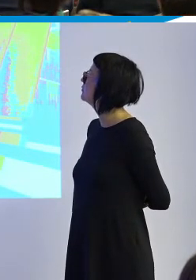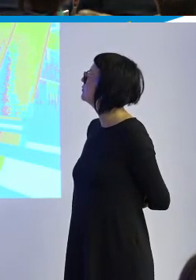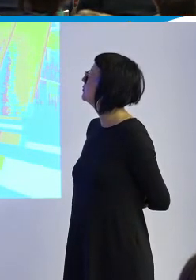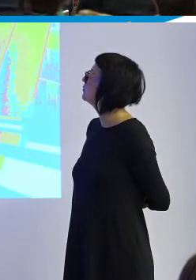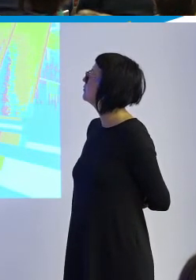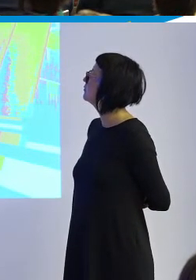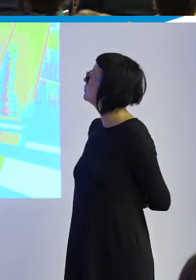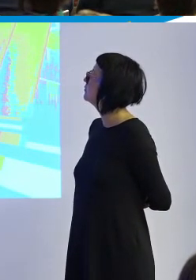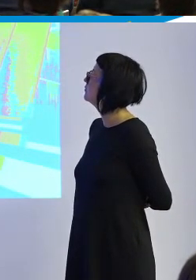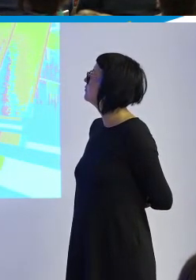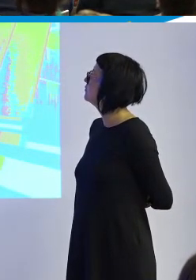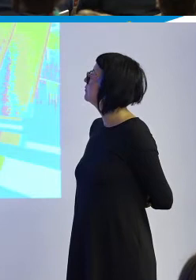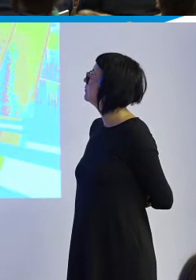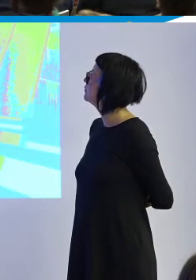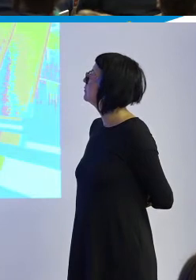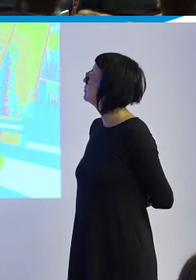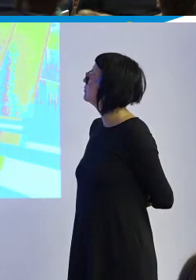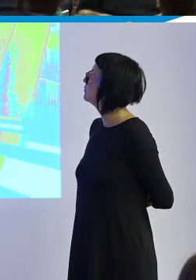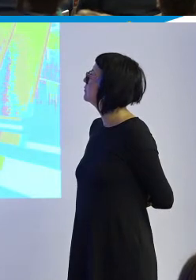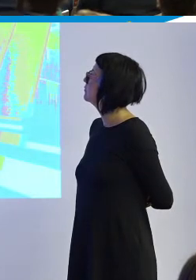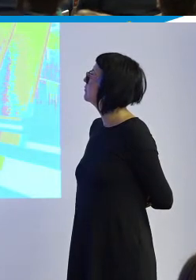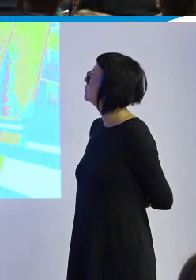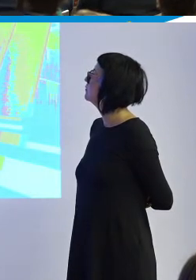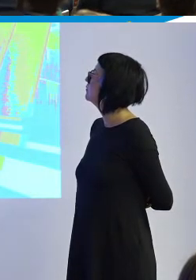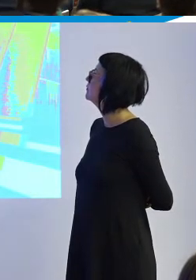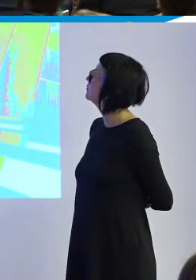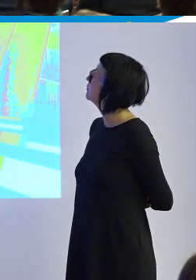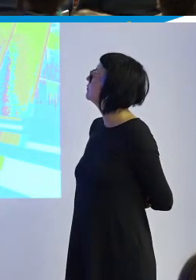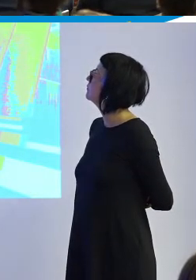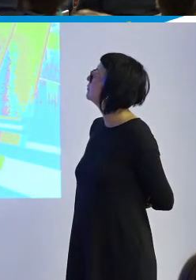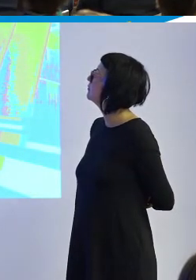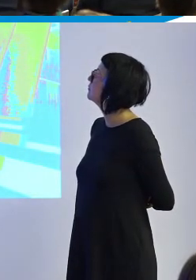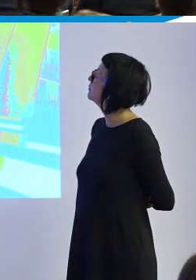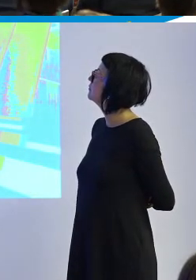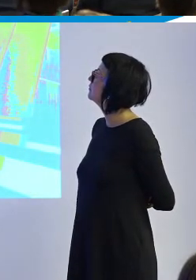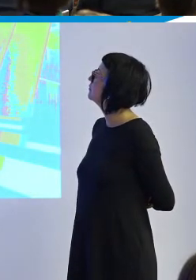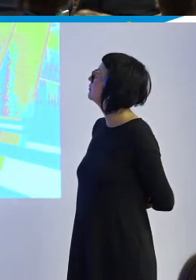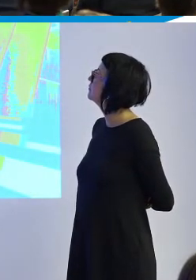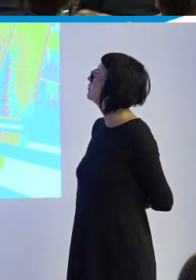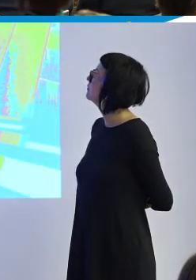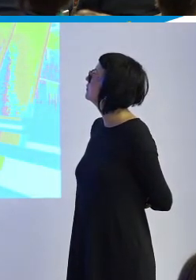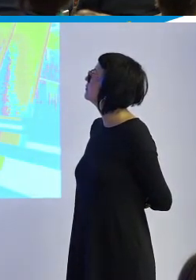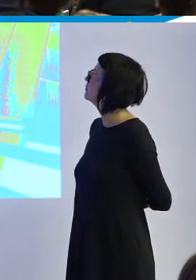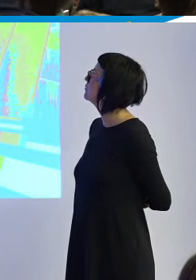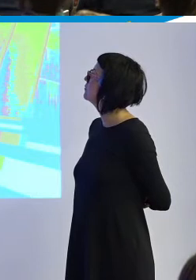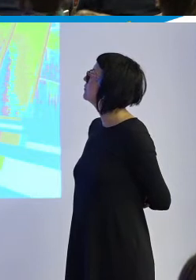this device it will reduce the strain on both the caregiver and resident we would like to provide this new idea